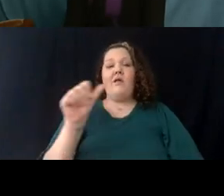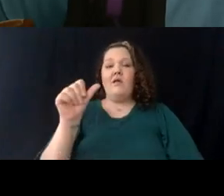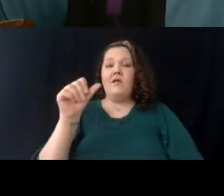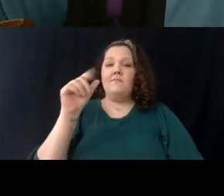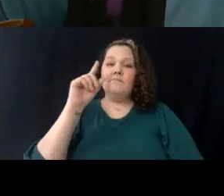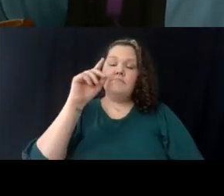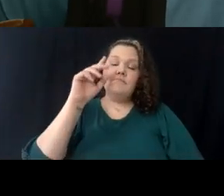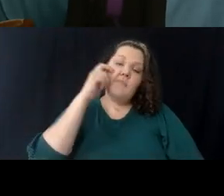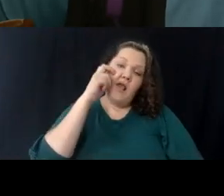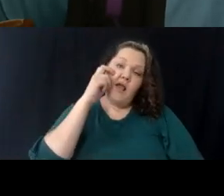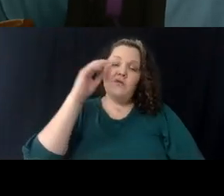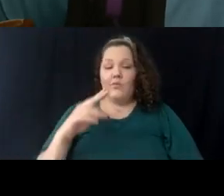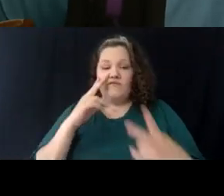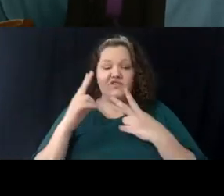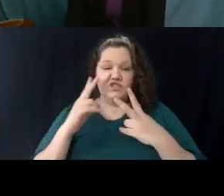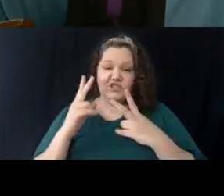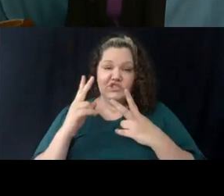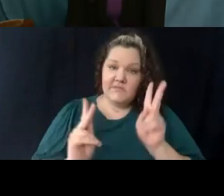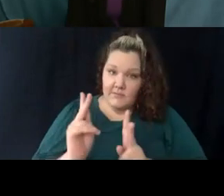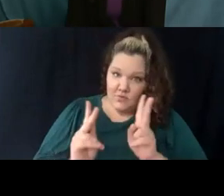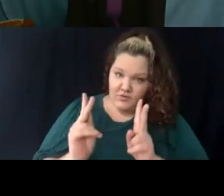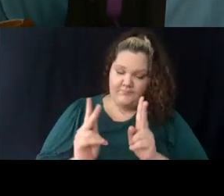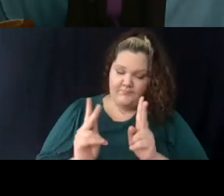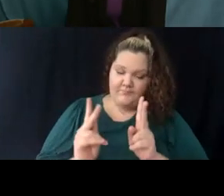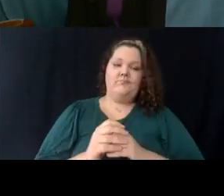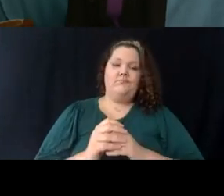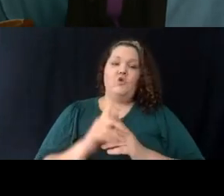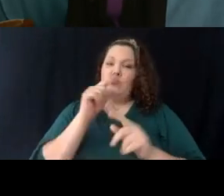The last point on this slide is text to speech.